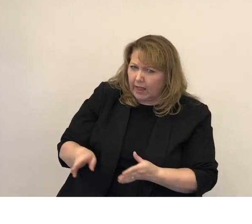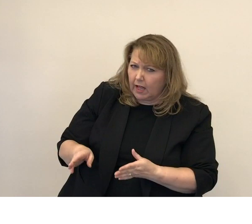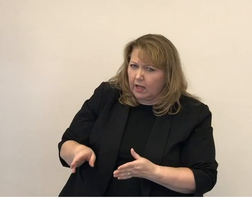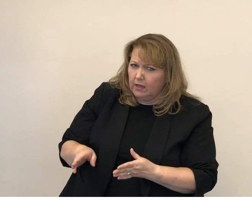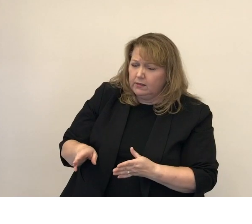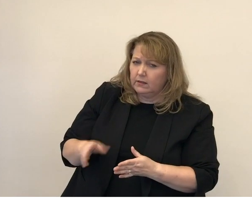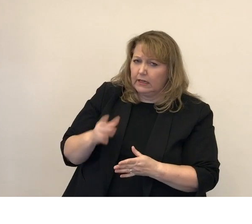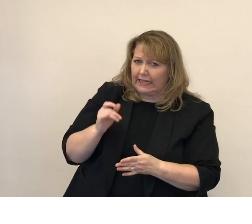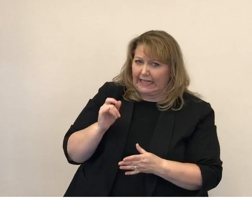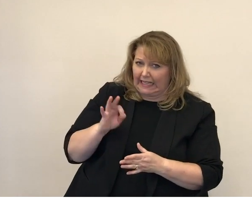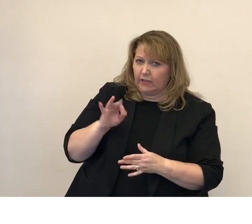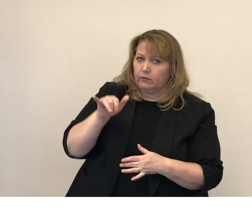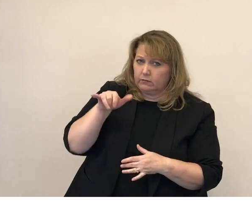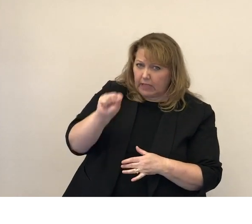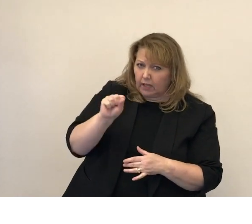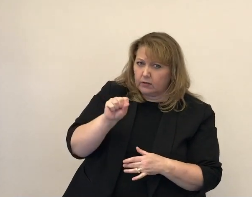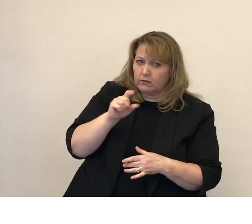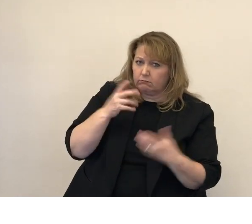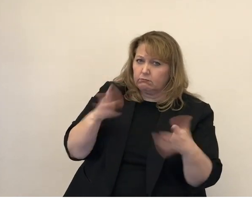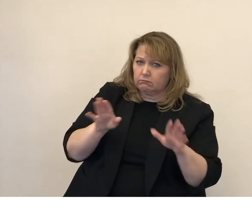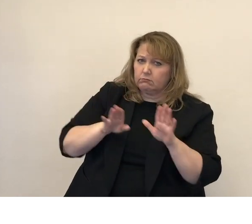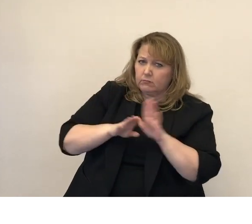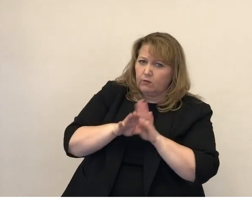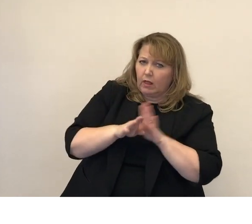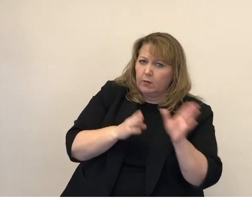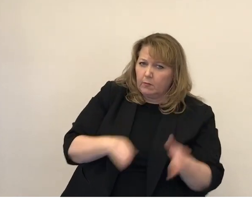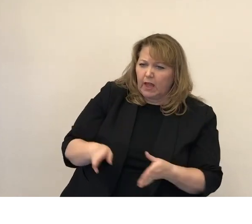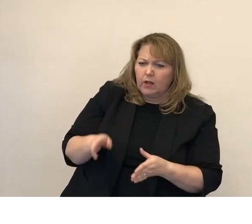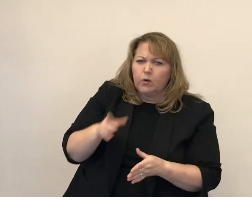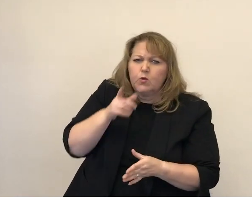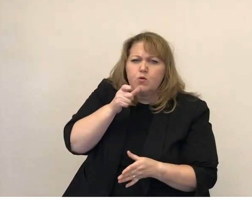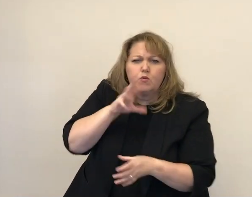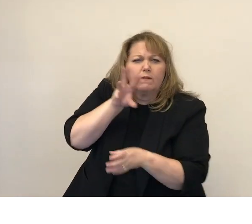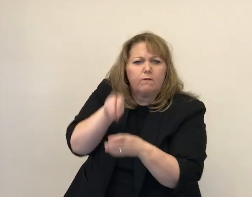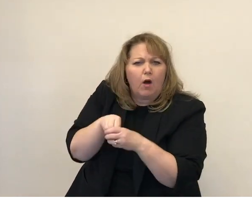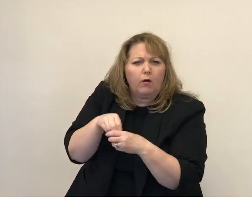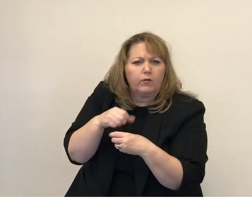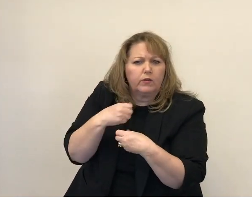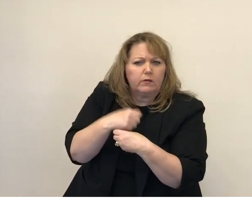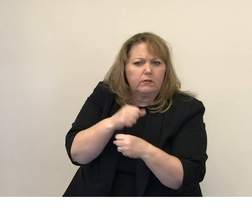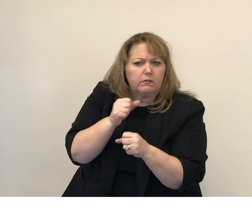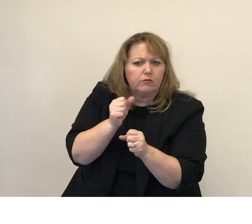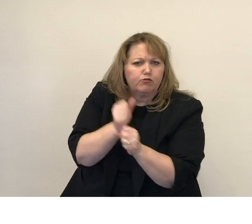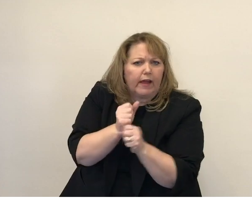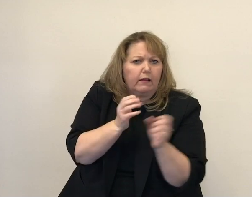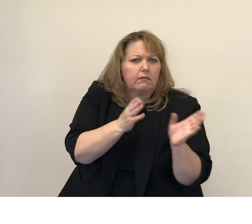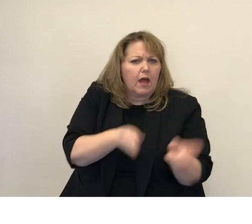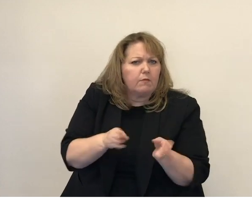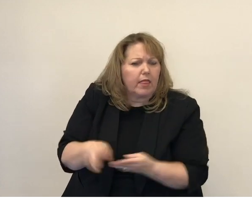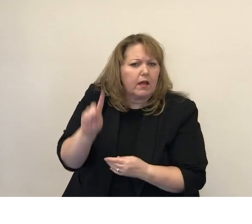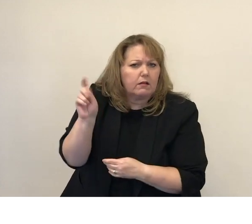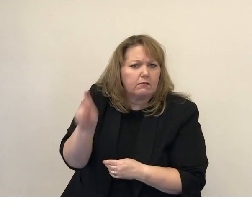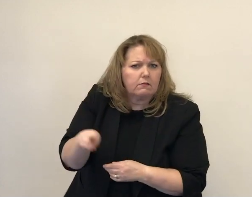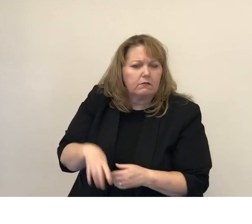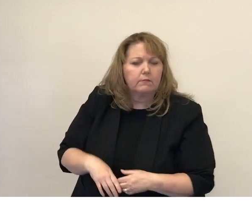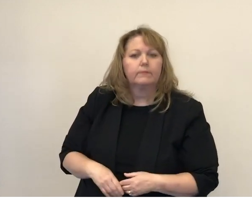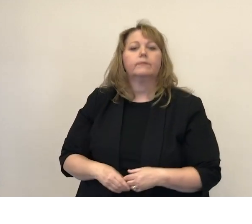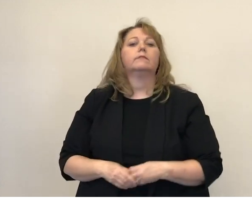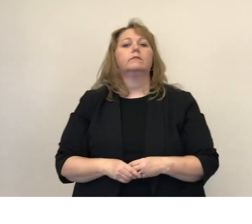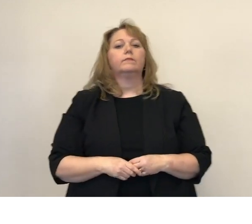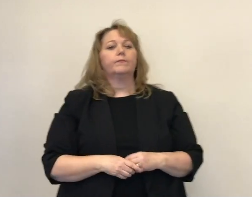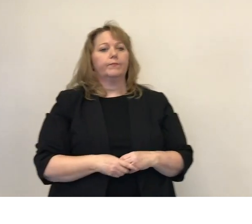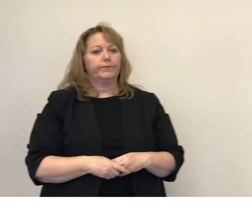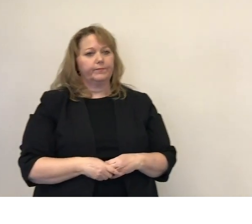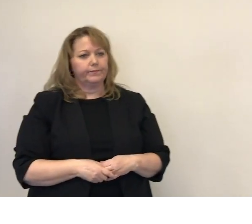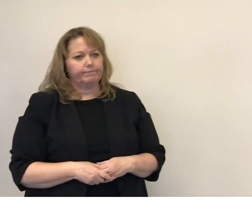Who's working on it, and can you give us the broad outlines of what you've established so far? Well, Ava, as I've discussed, I don't know